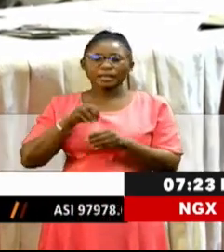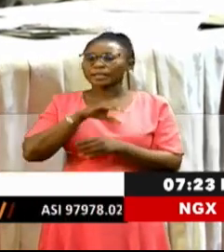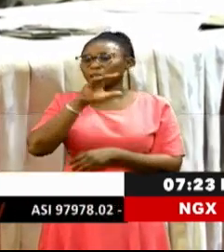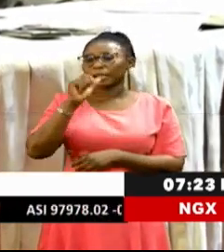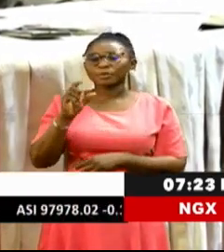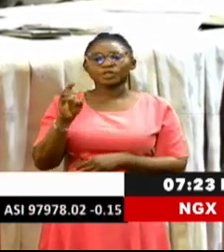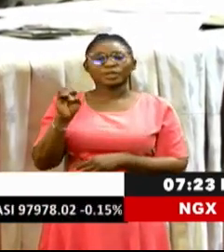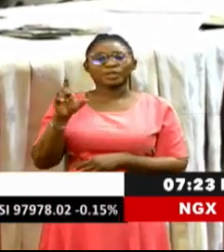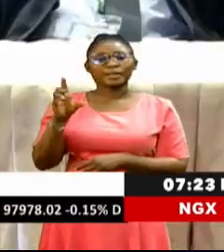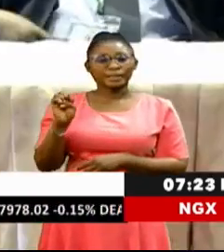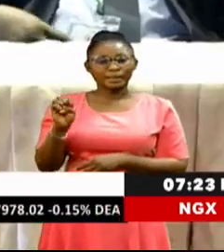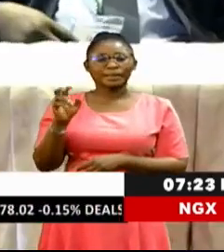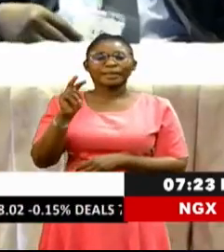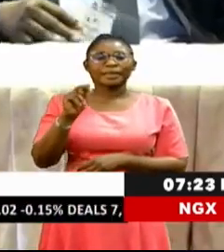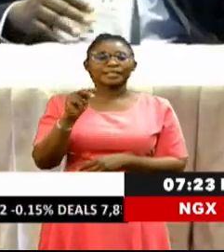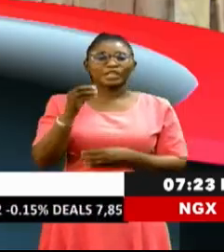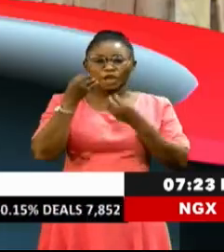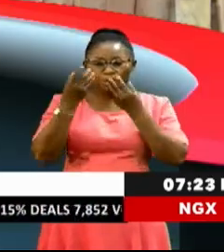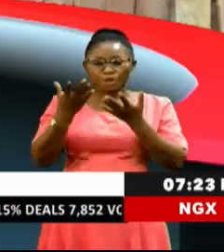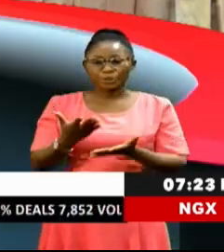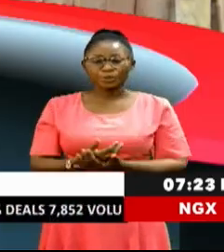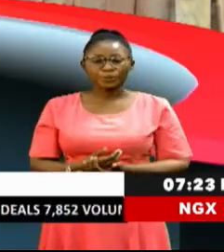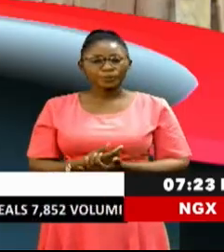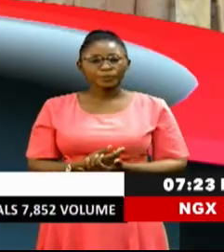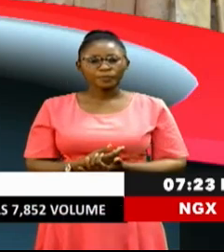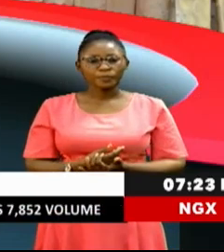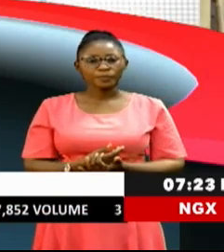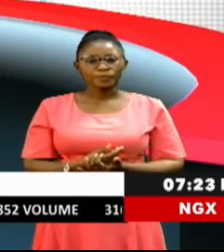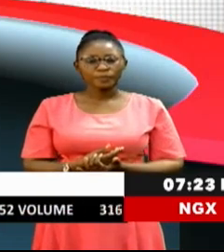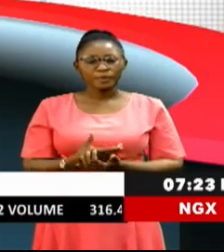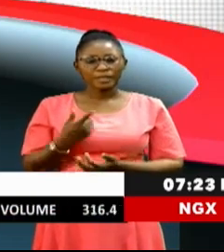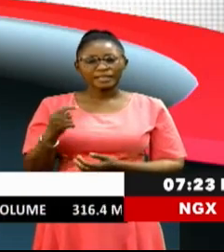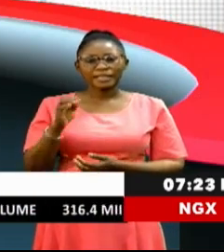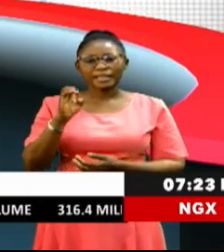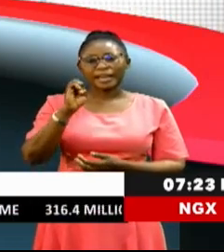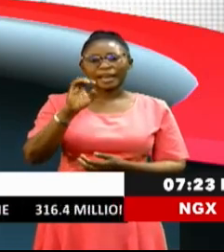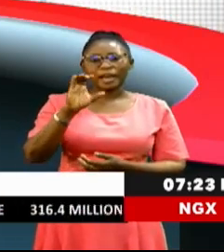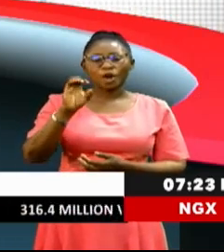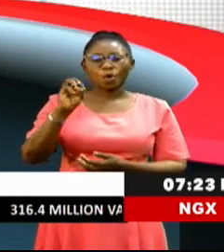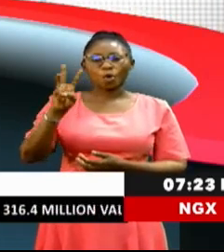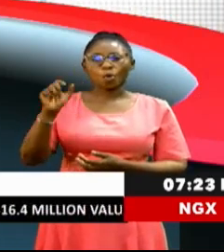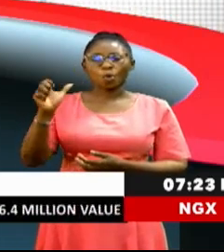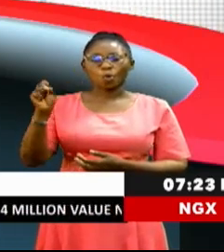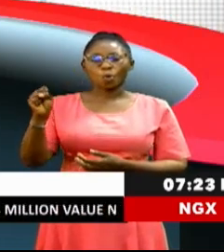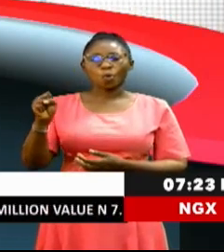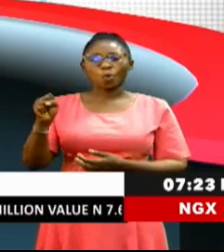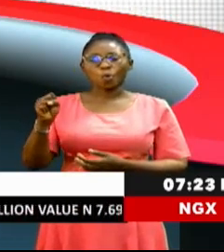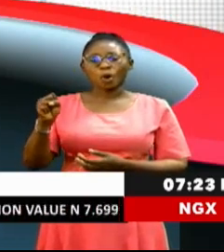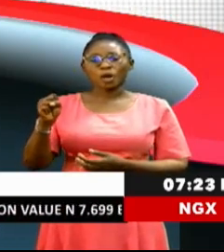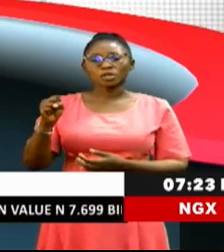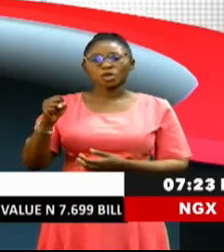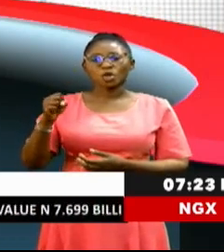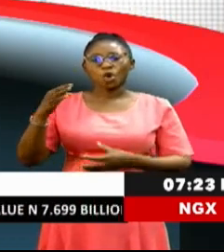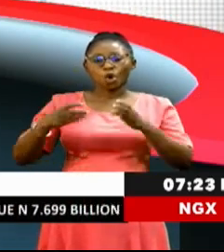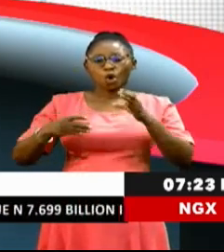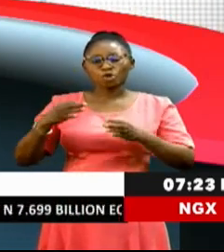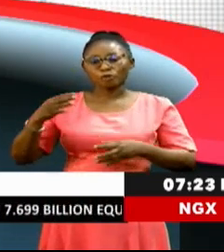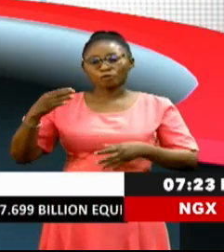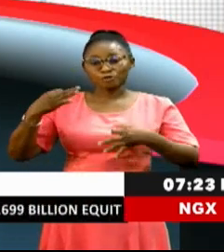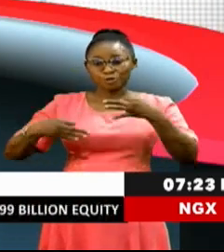Dele Atunbi, NTA News. The ECOWAS Court of Justice has a new president. He is